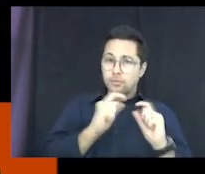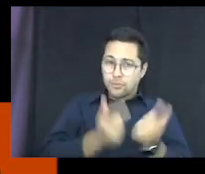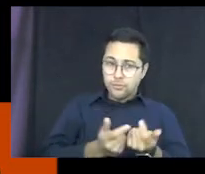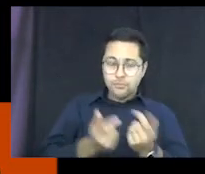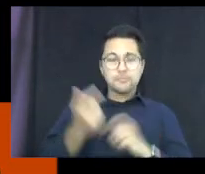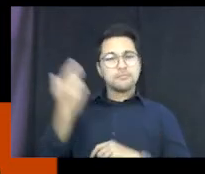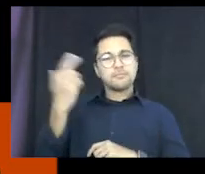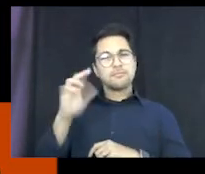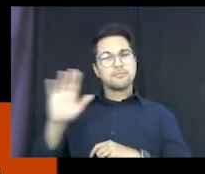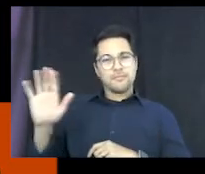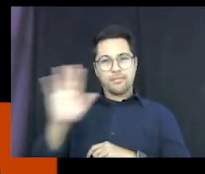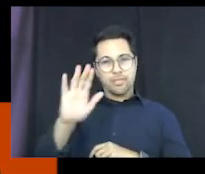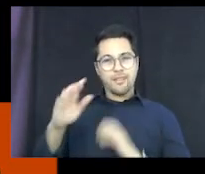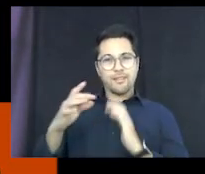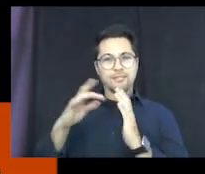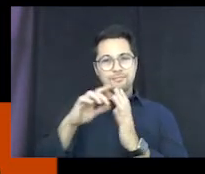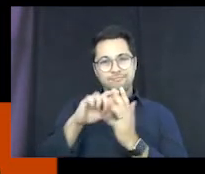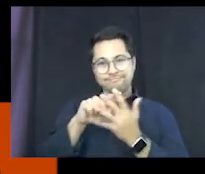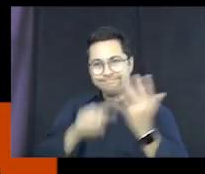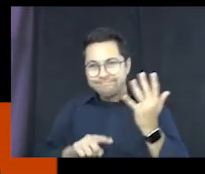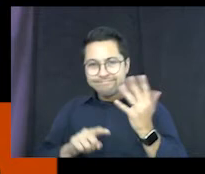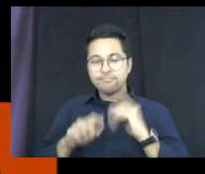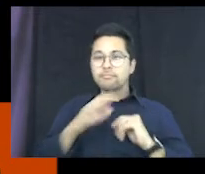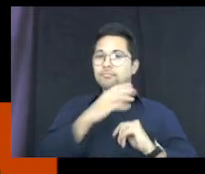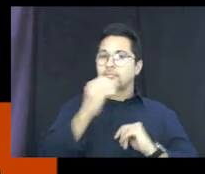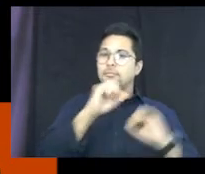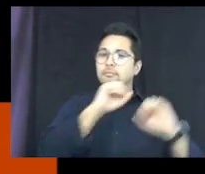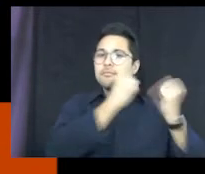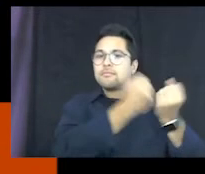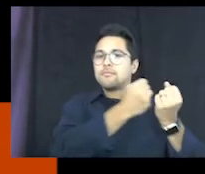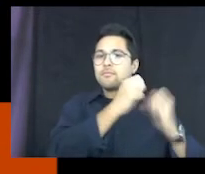social deficits and societal social norms.